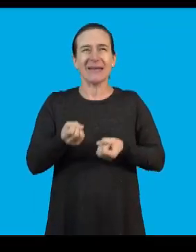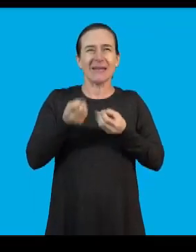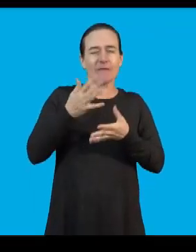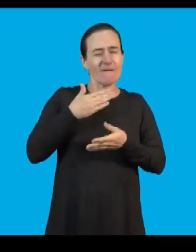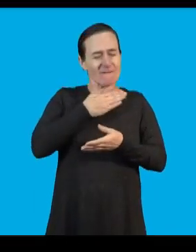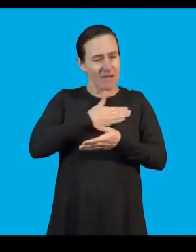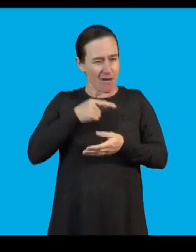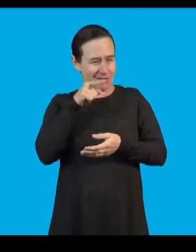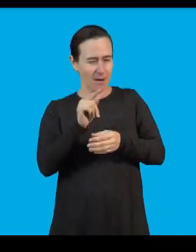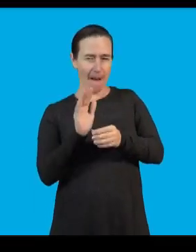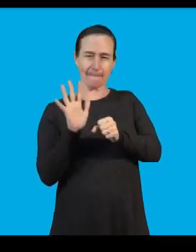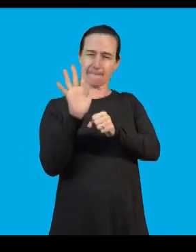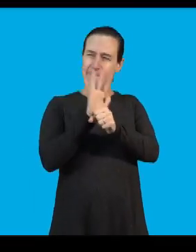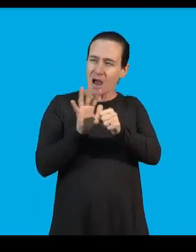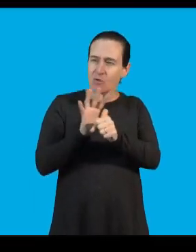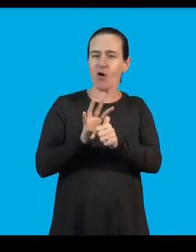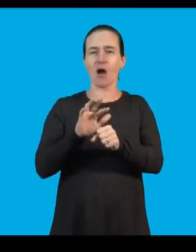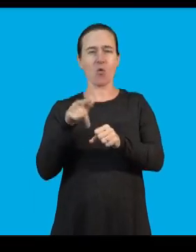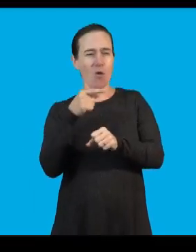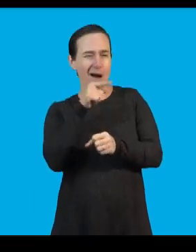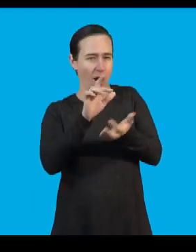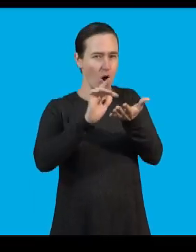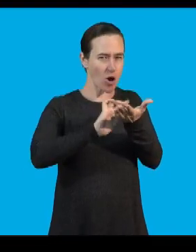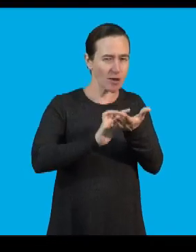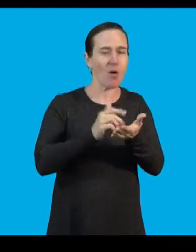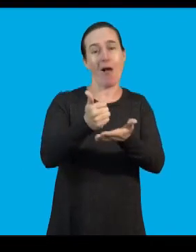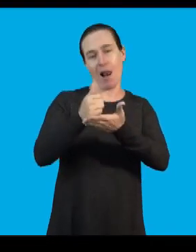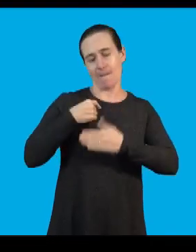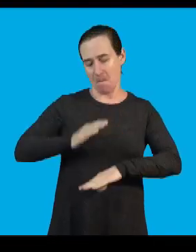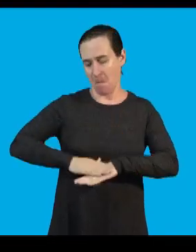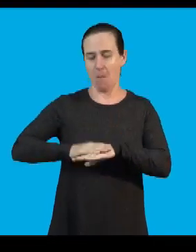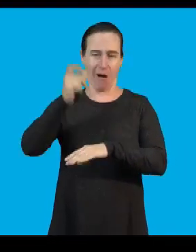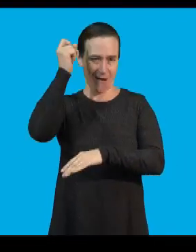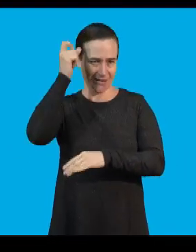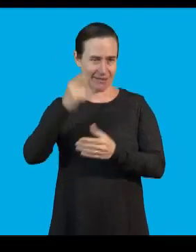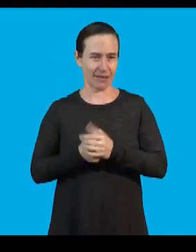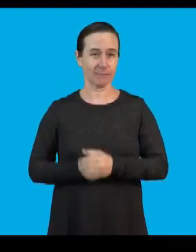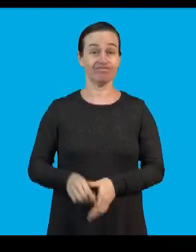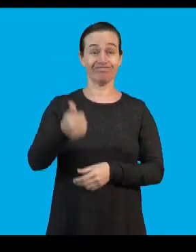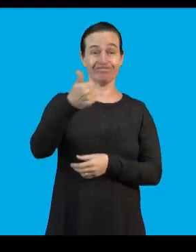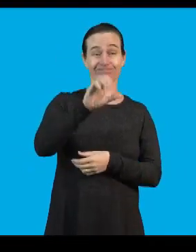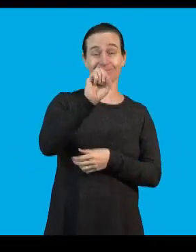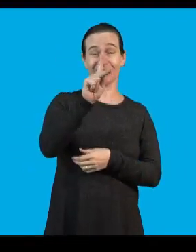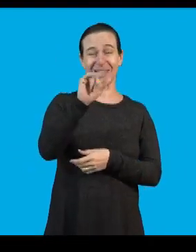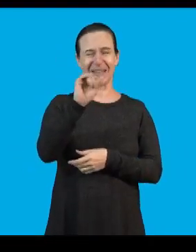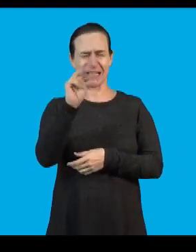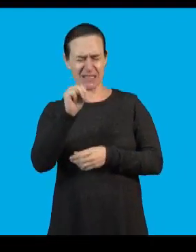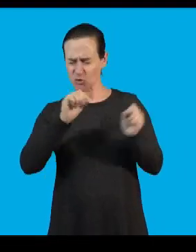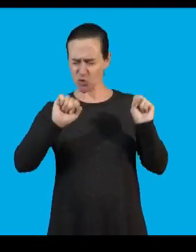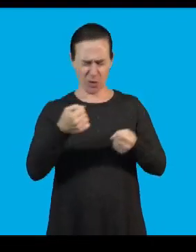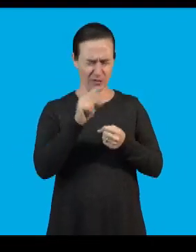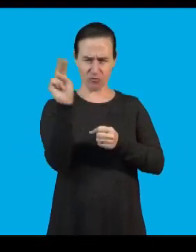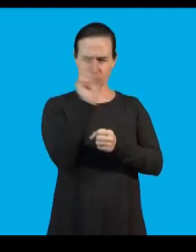creates your atmosphere and it provides a setting for the text to be understood. Skim through the text to get